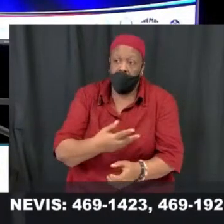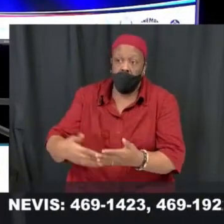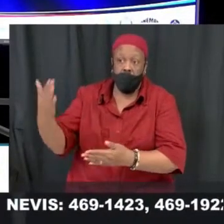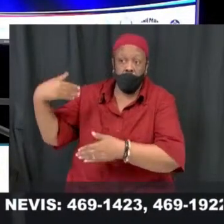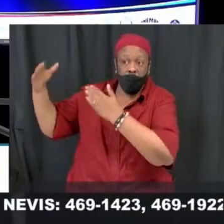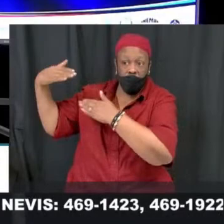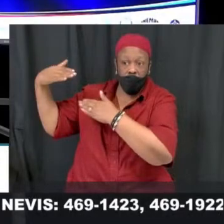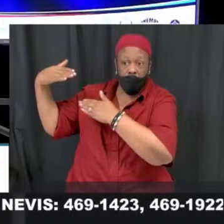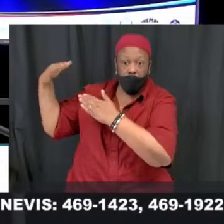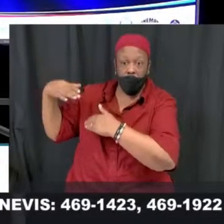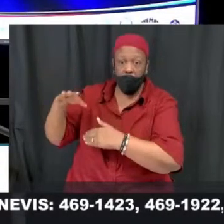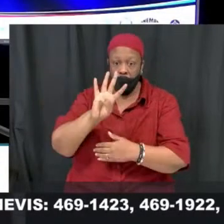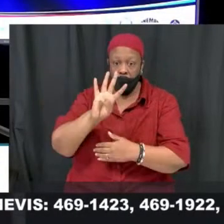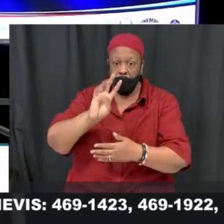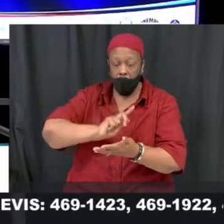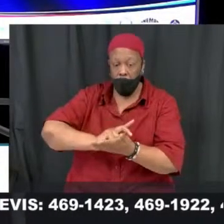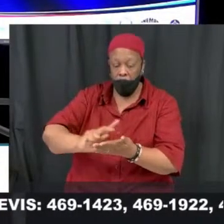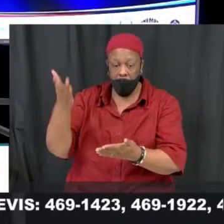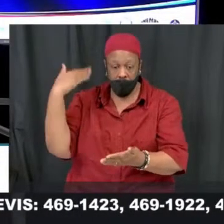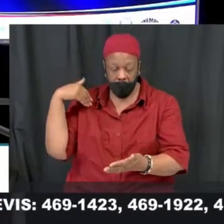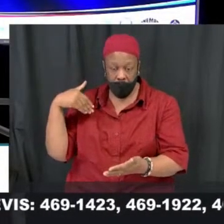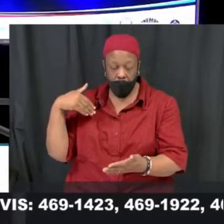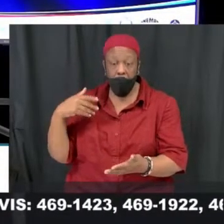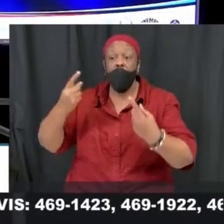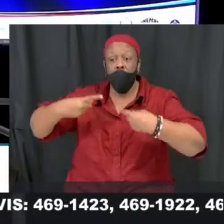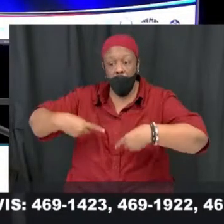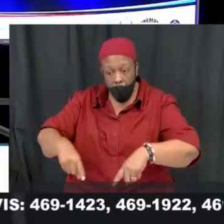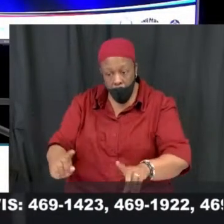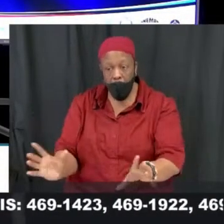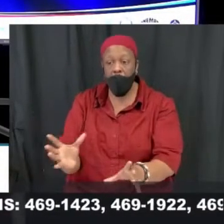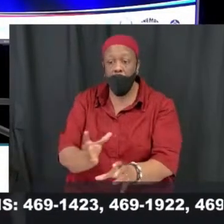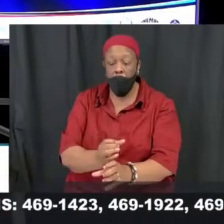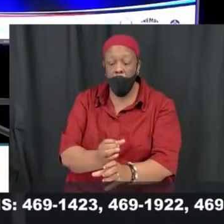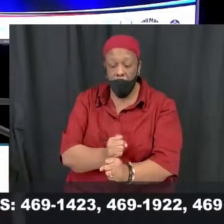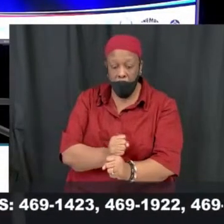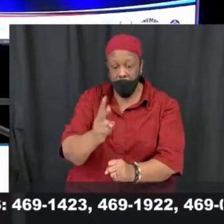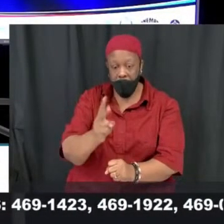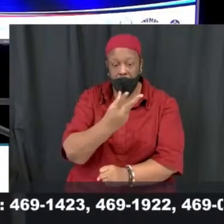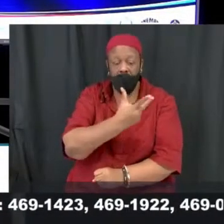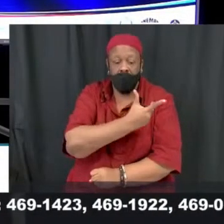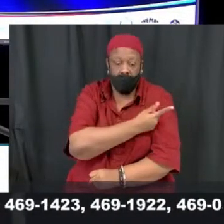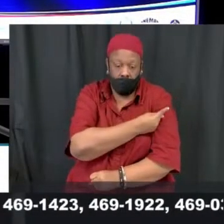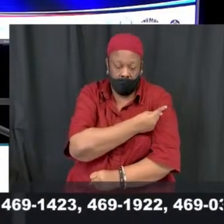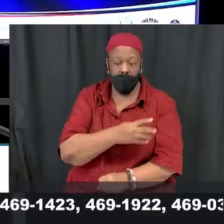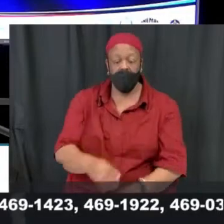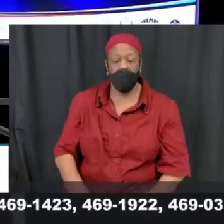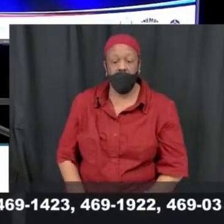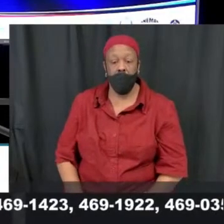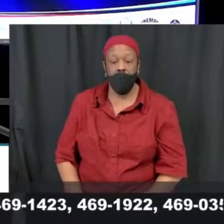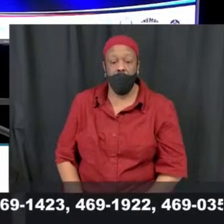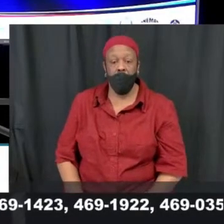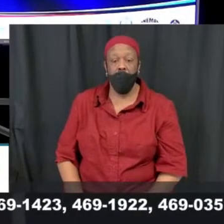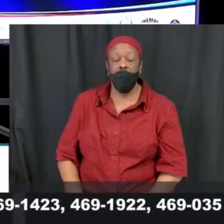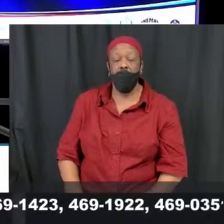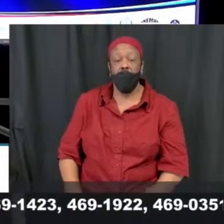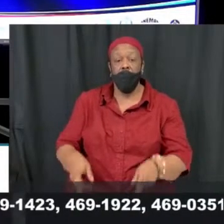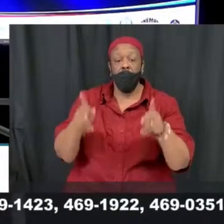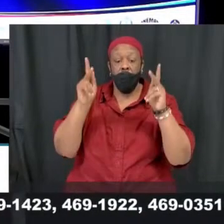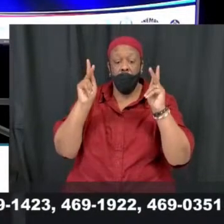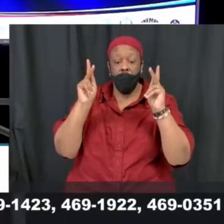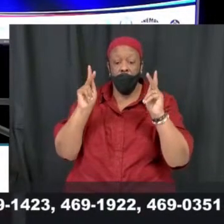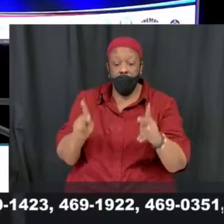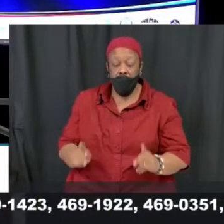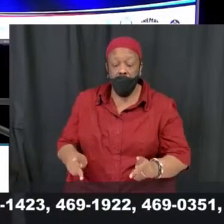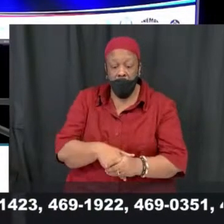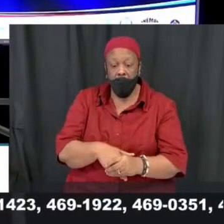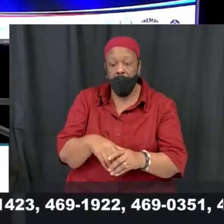vaccinated. The vaccine is a shot at protecting ourselves. In Brazil, deaths are plummeting because of vaccination.